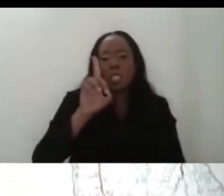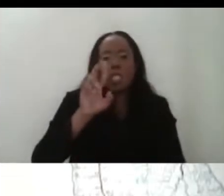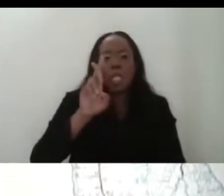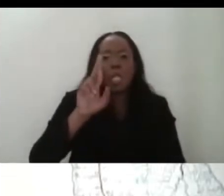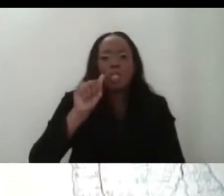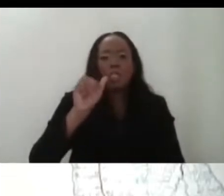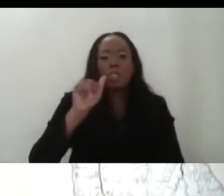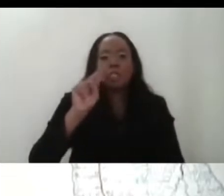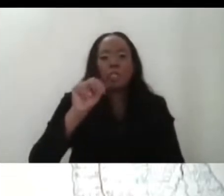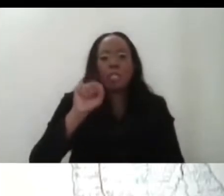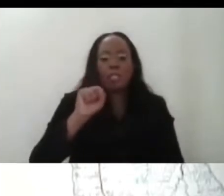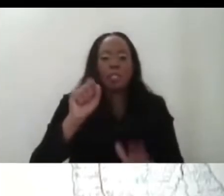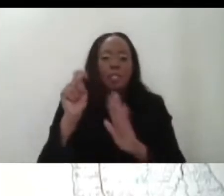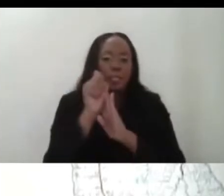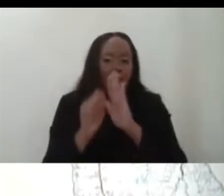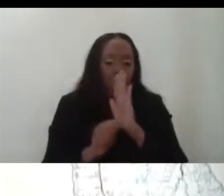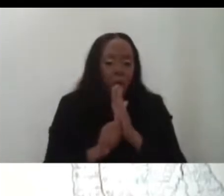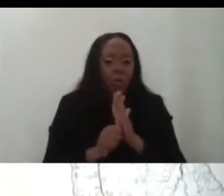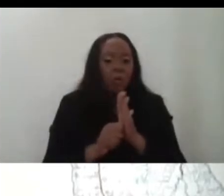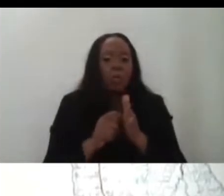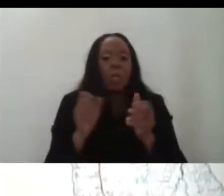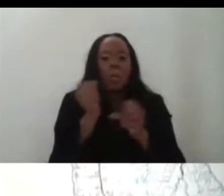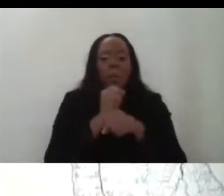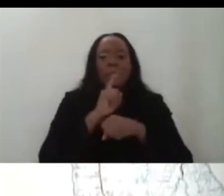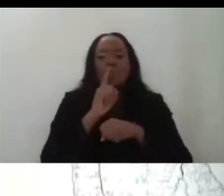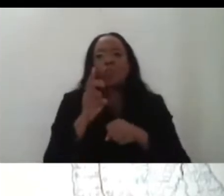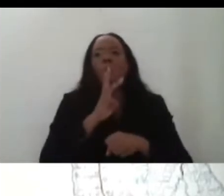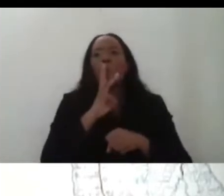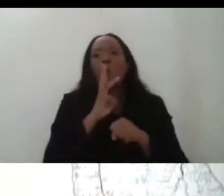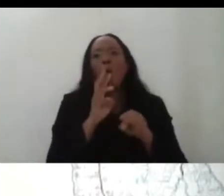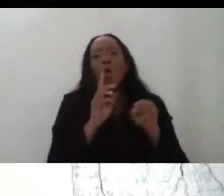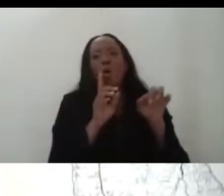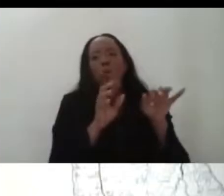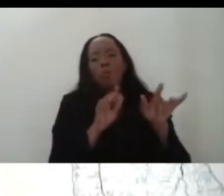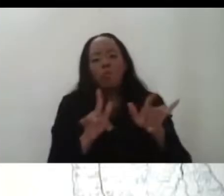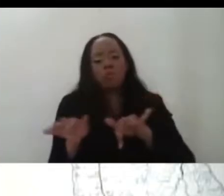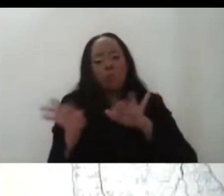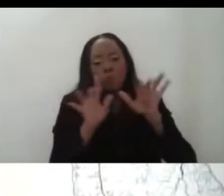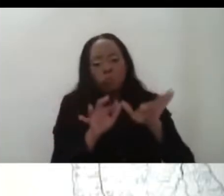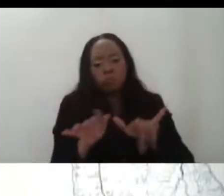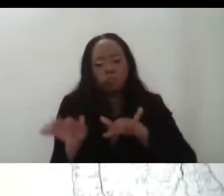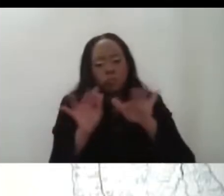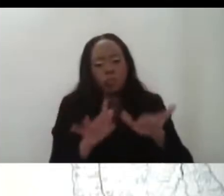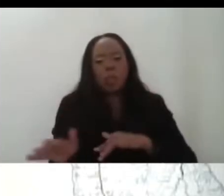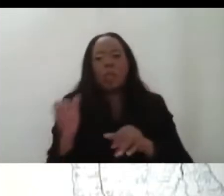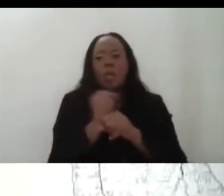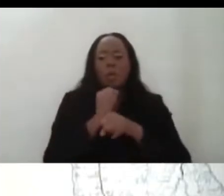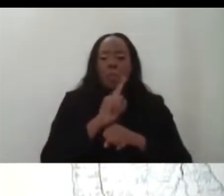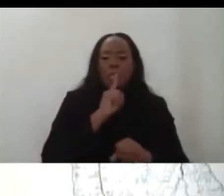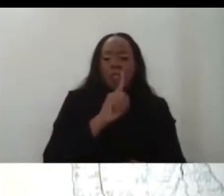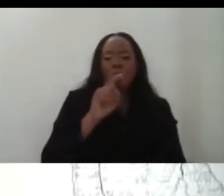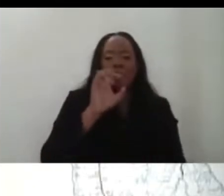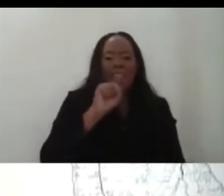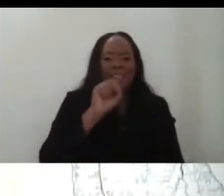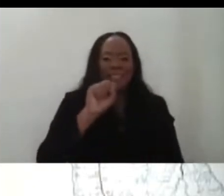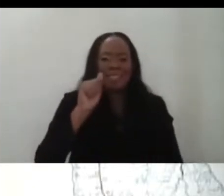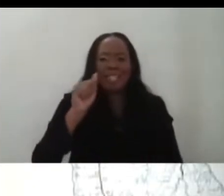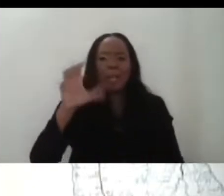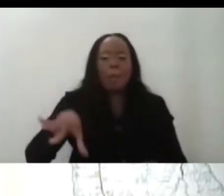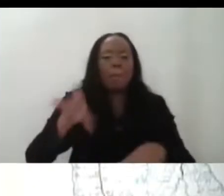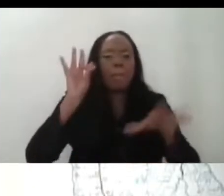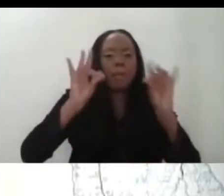clearing the waterways. Just before the storm, the sanitation collects all the garbage within 24 hours and all that sort of thing.